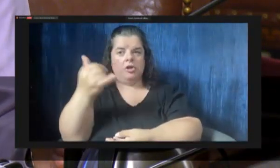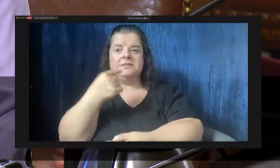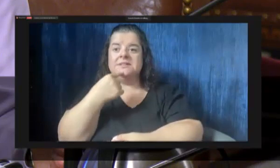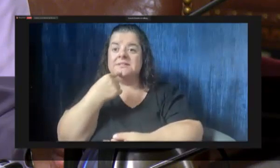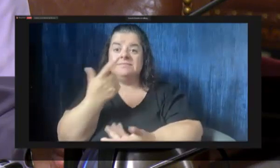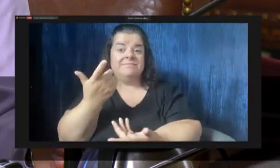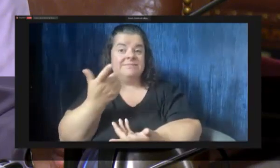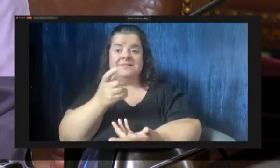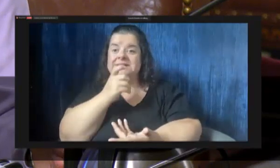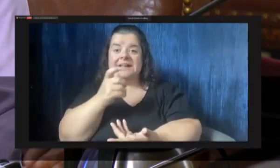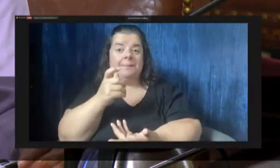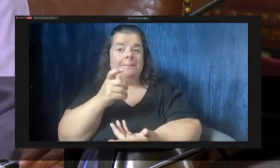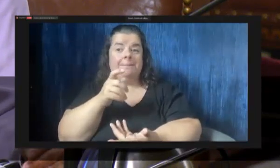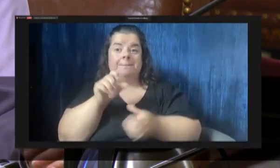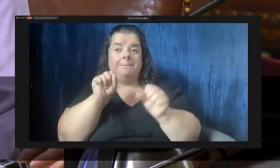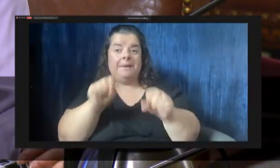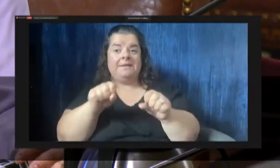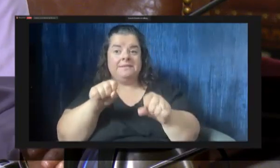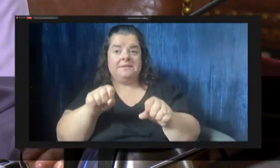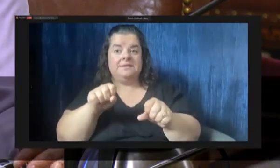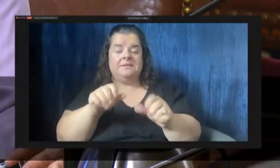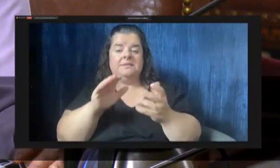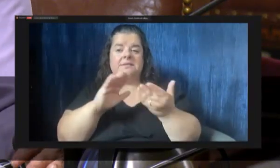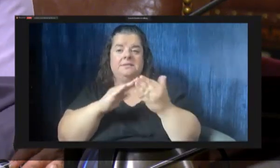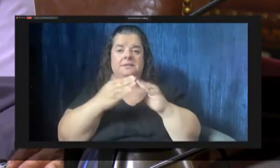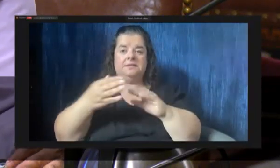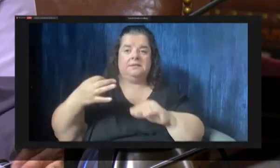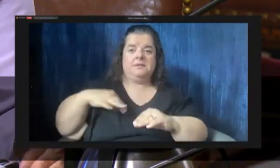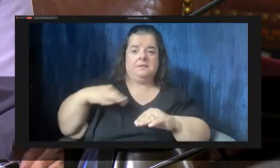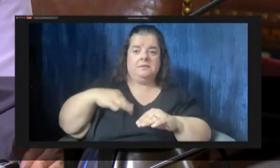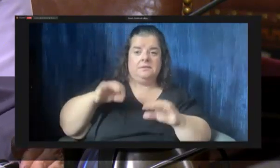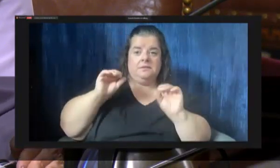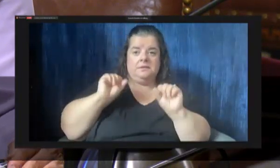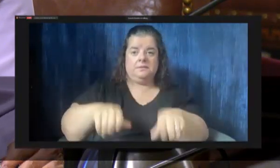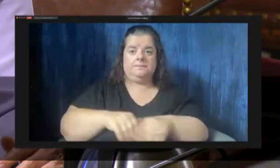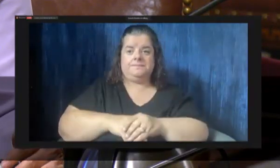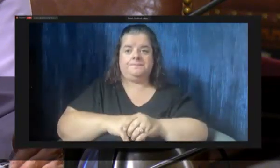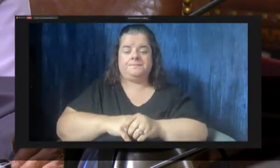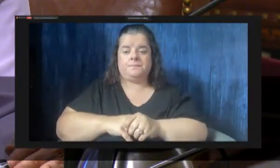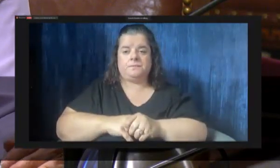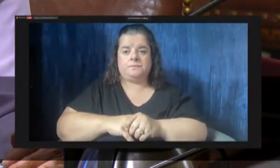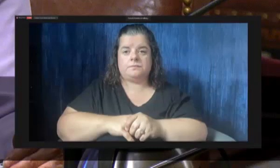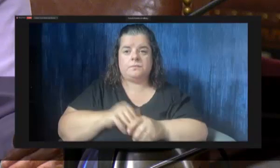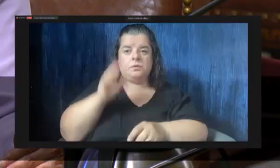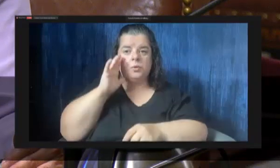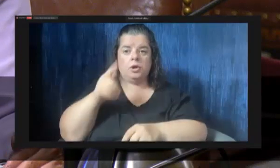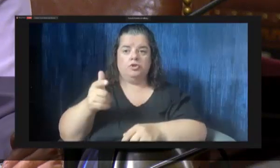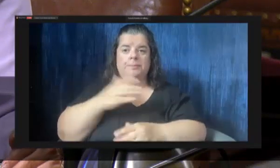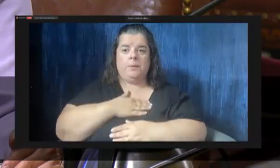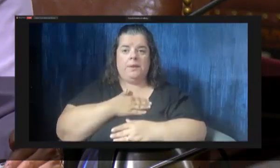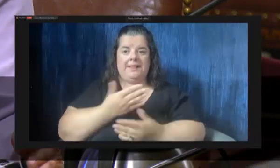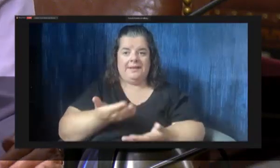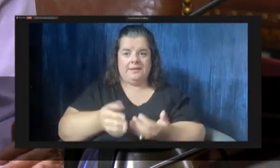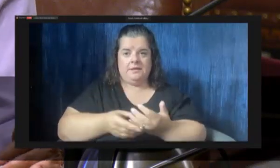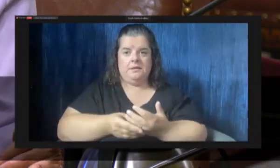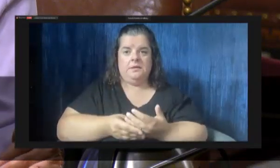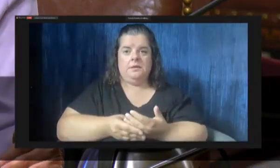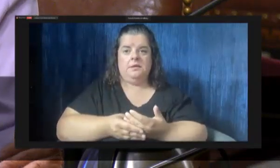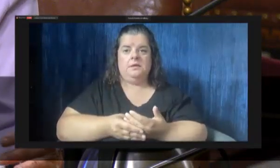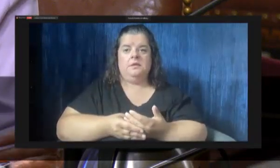really something the city of Pittsburgh can do, and would you work with us if we